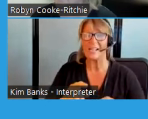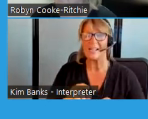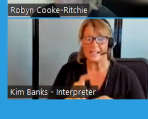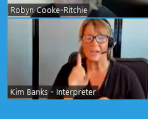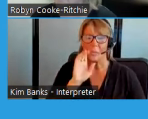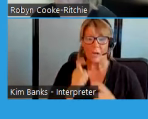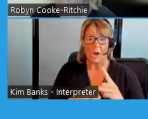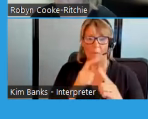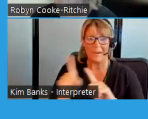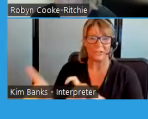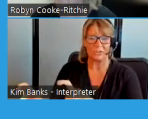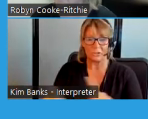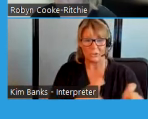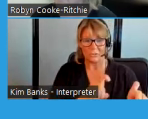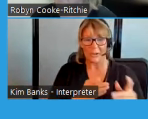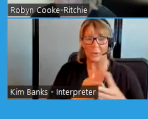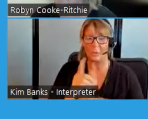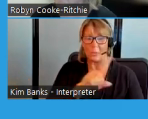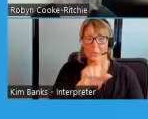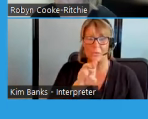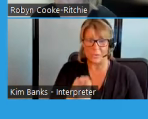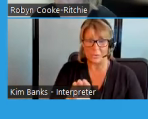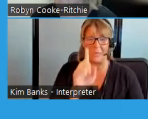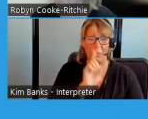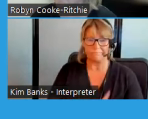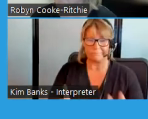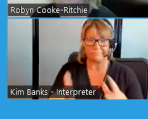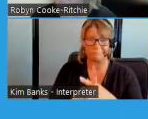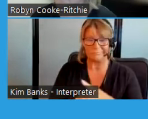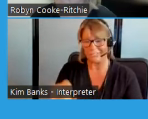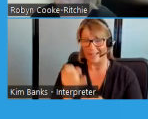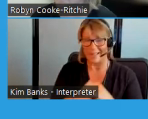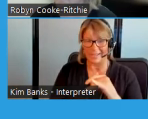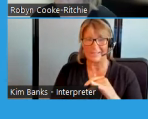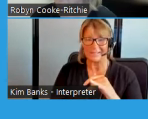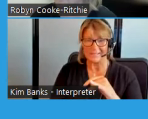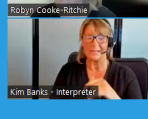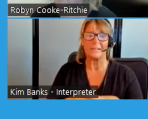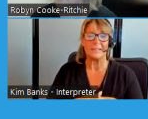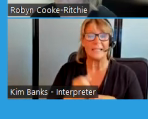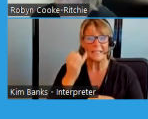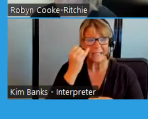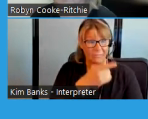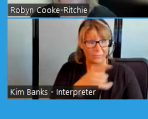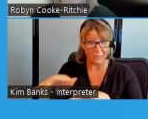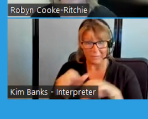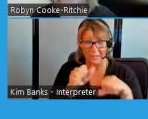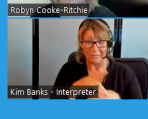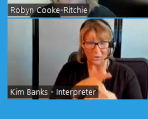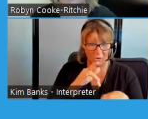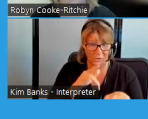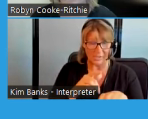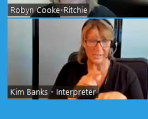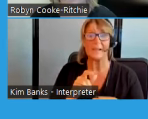automatic survey through Zoom that will pop up at the end of the webinar. If you have to leave early, you can